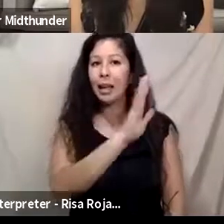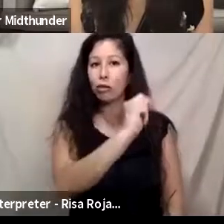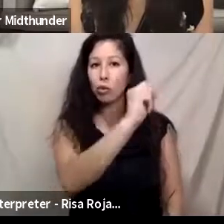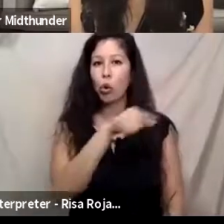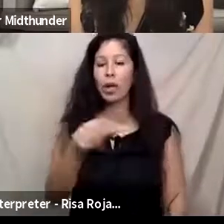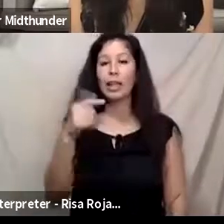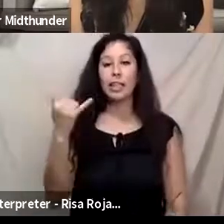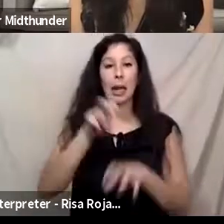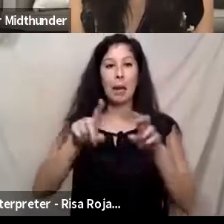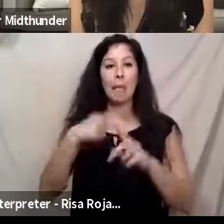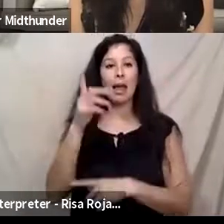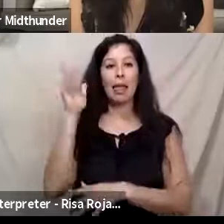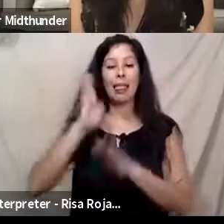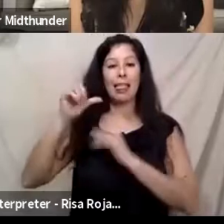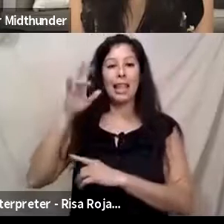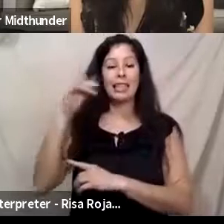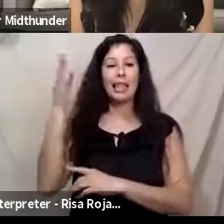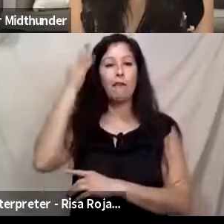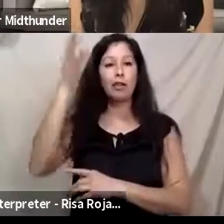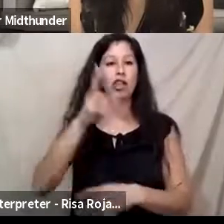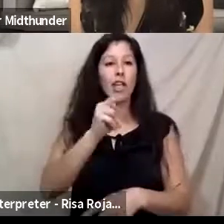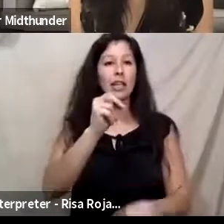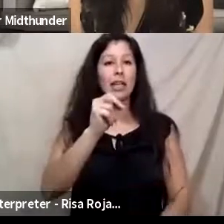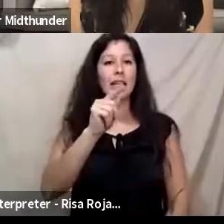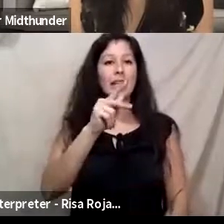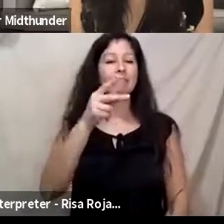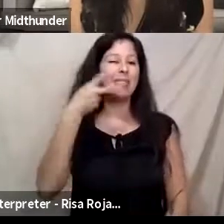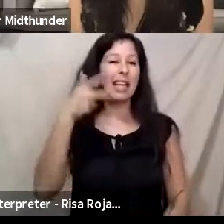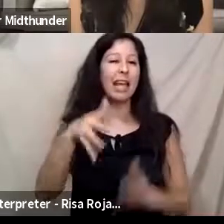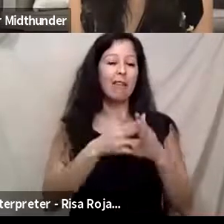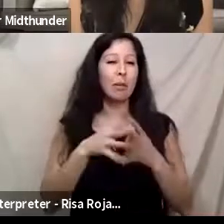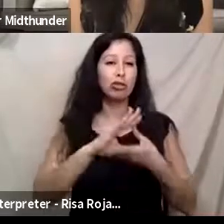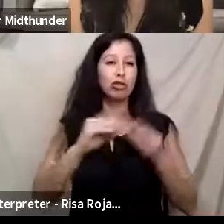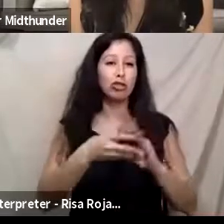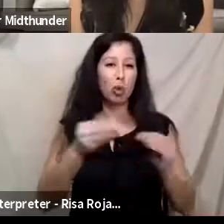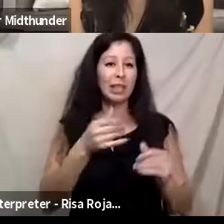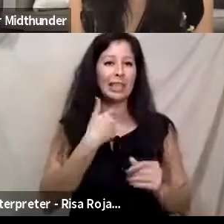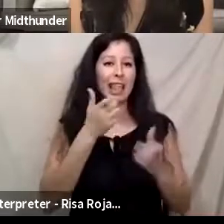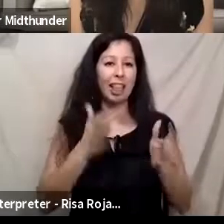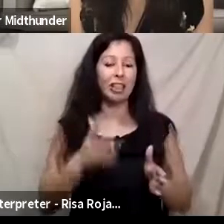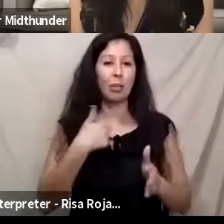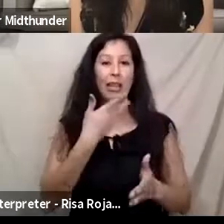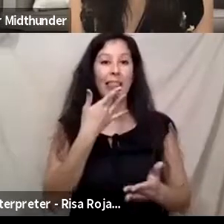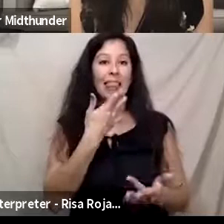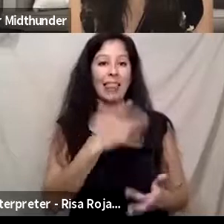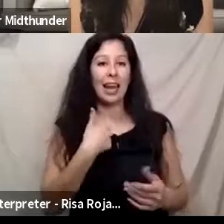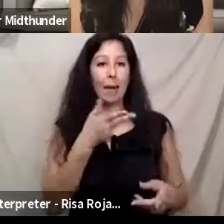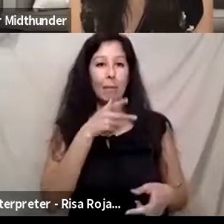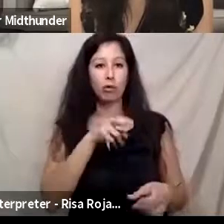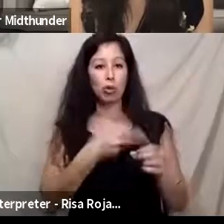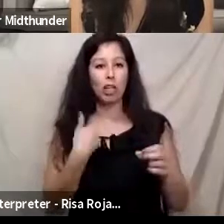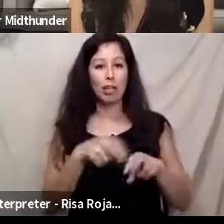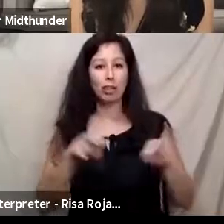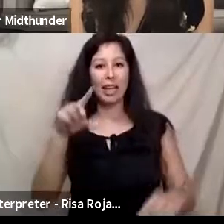about the legacy and the future of Native American storytellers, and we're very lucky to have the following people on this panel. We have Glenn Stanton. Glenn, can you give